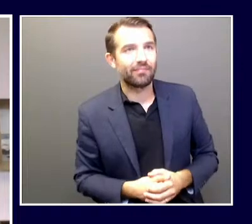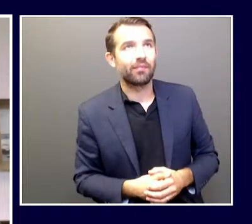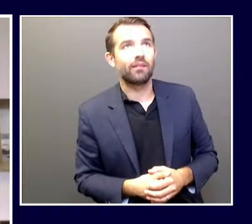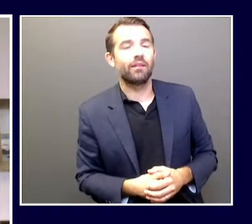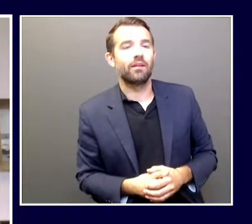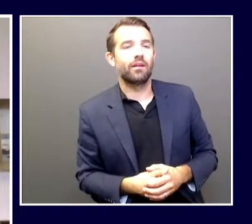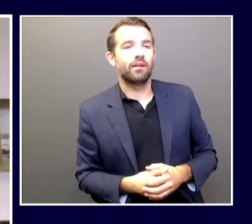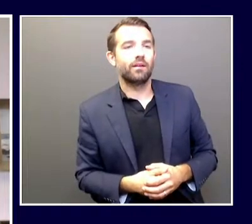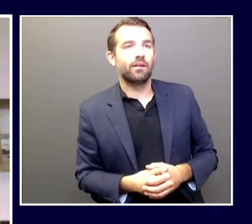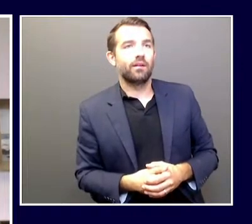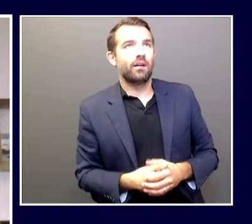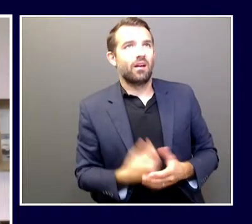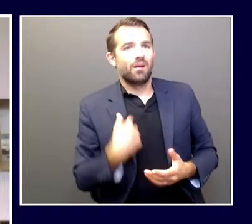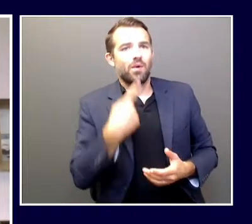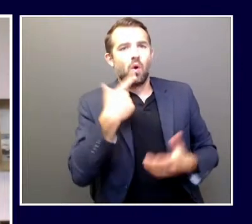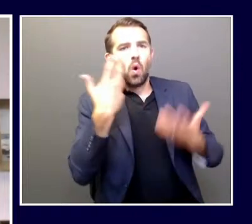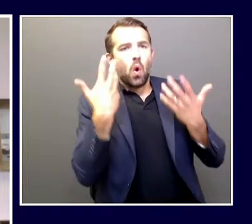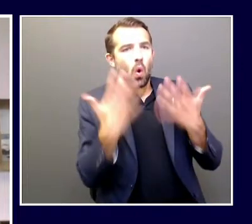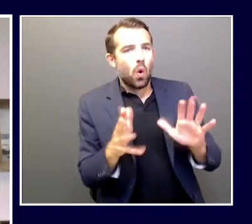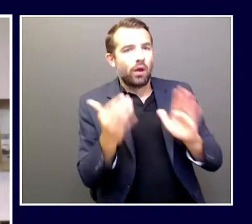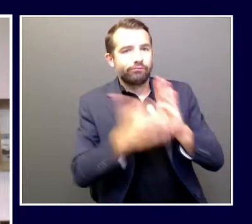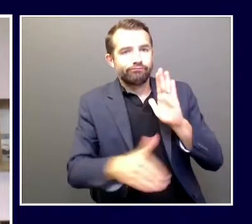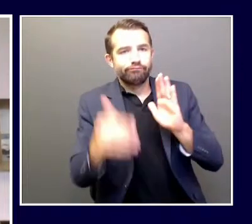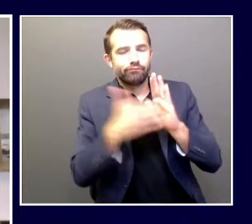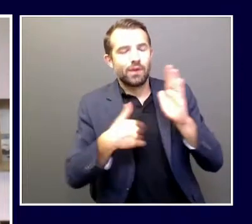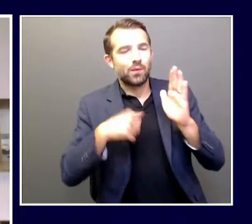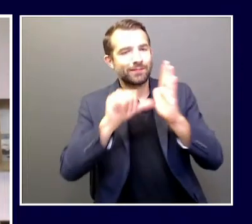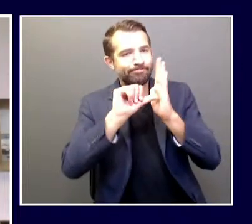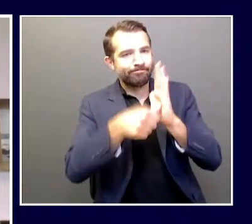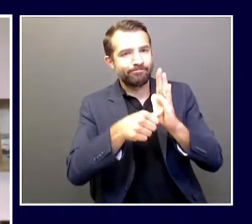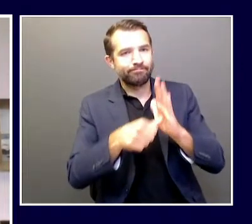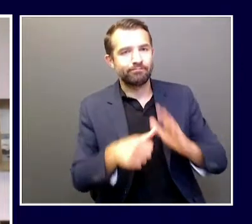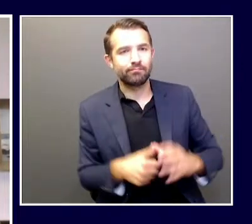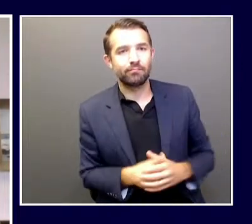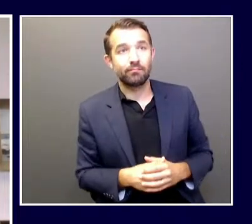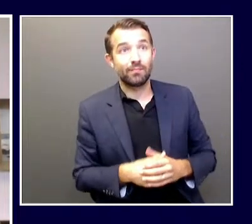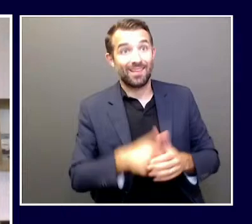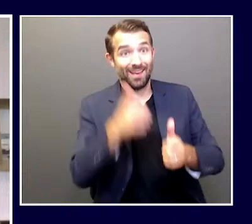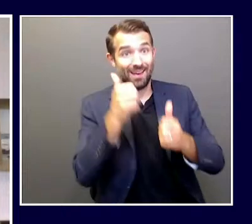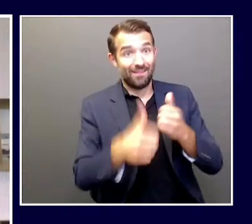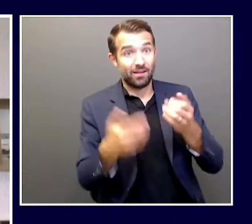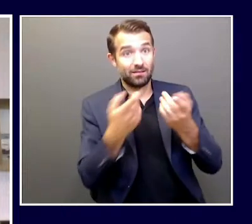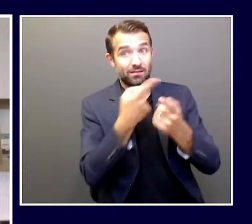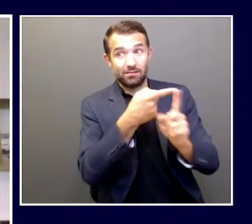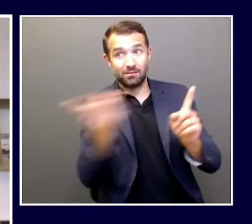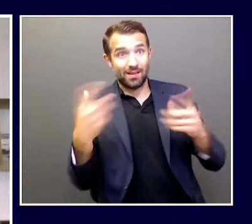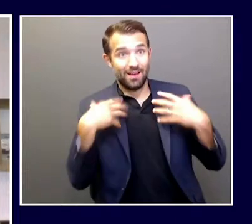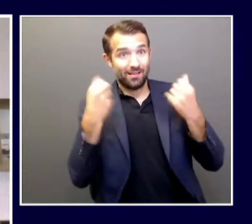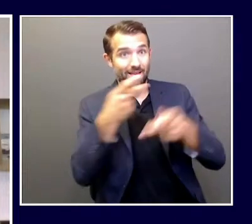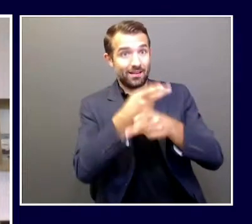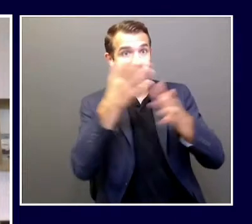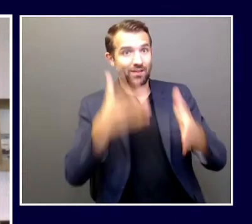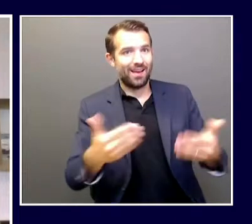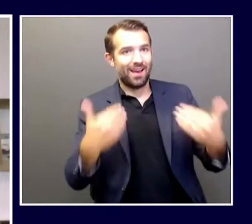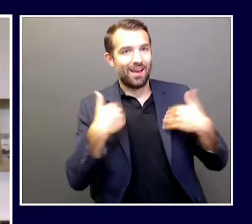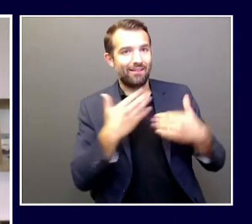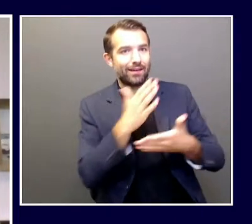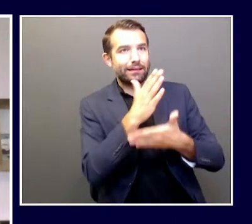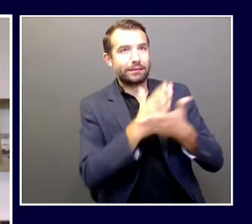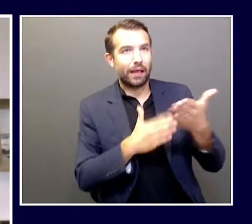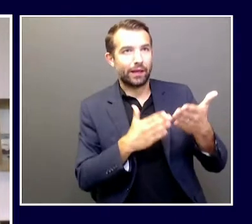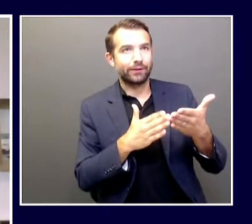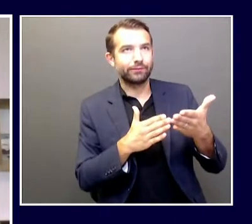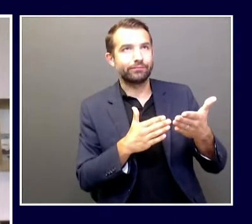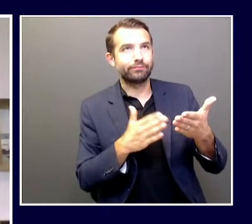again. Almost everyone in healthcare takes some version of the old Hippocratic Oath, which starts with do no